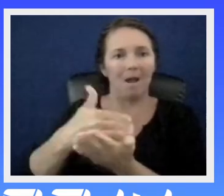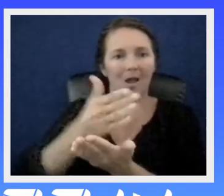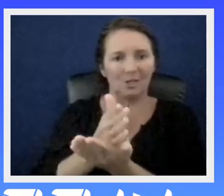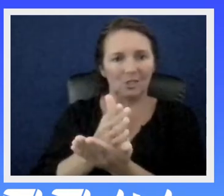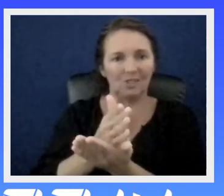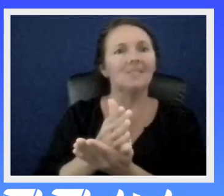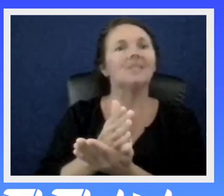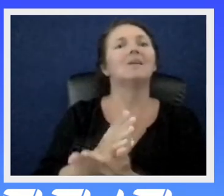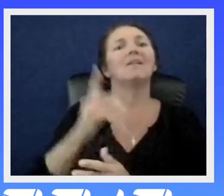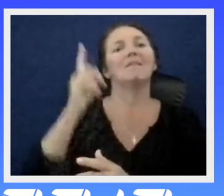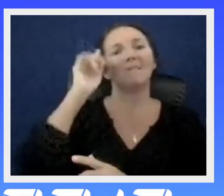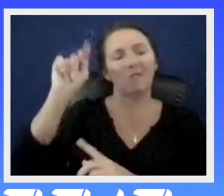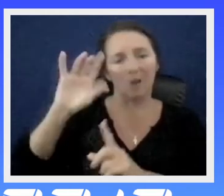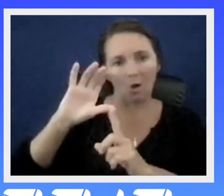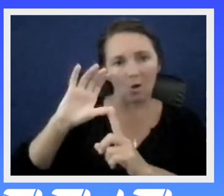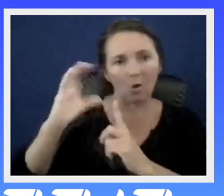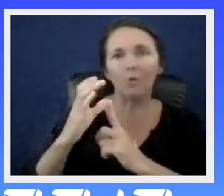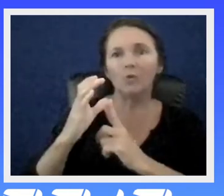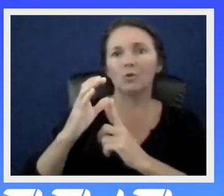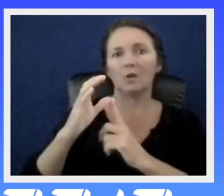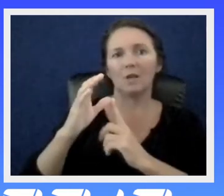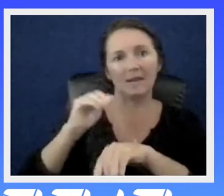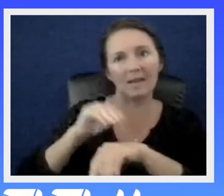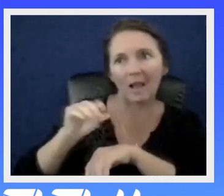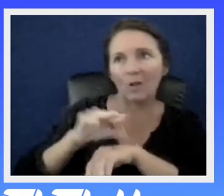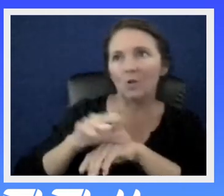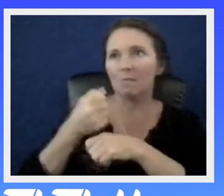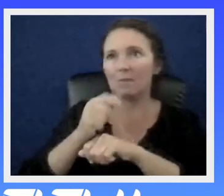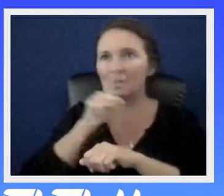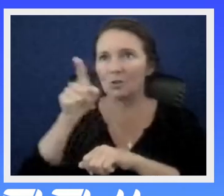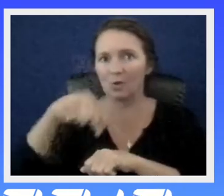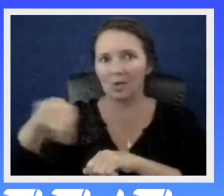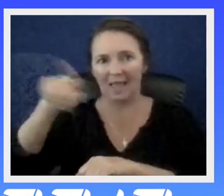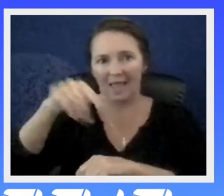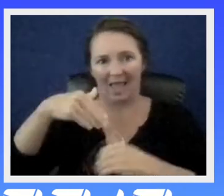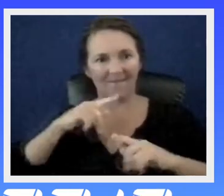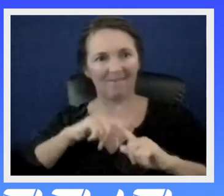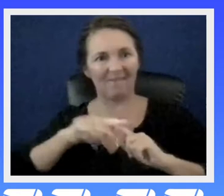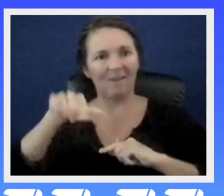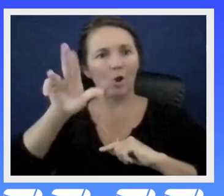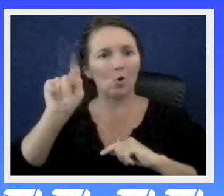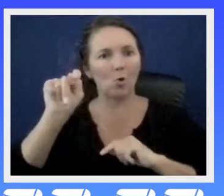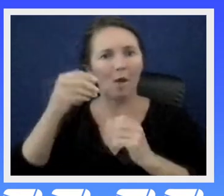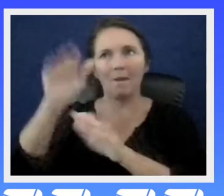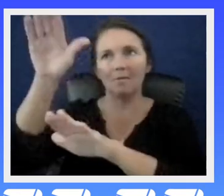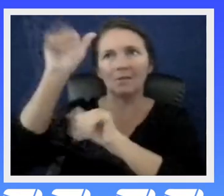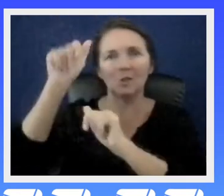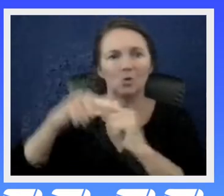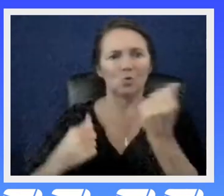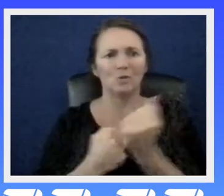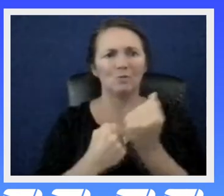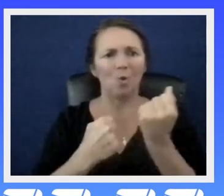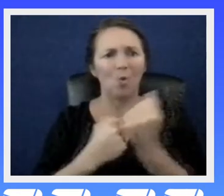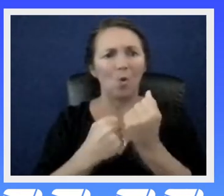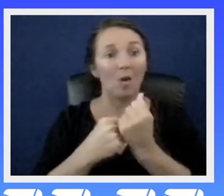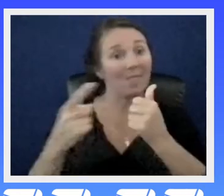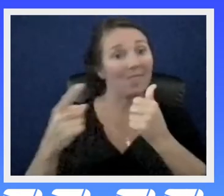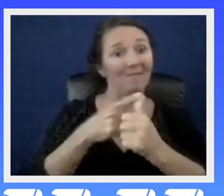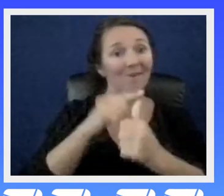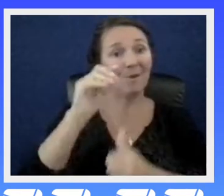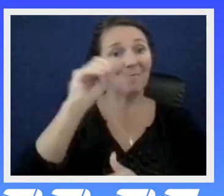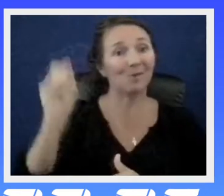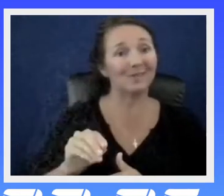Cultural Council, which provides grants to community-based arts organizations. I helped to support the creation of the first percent of arts